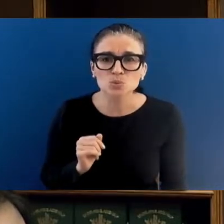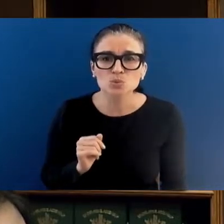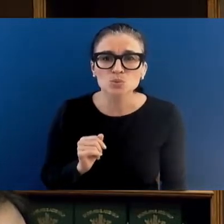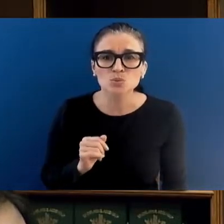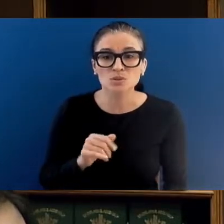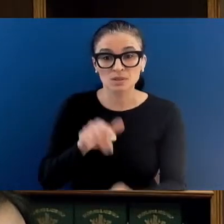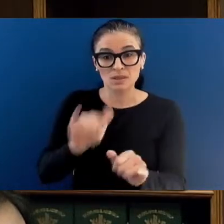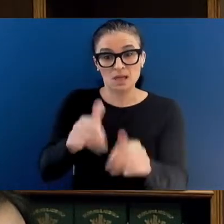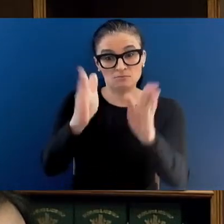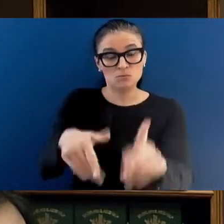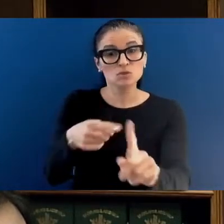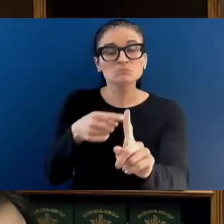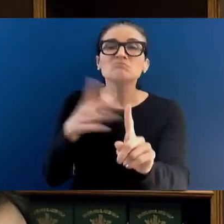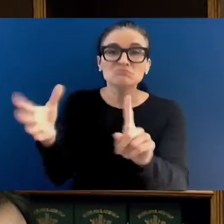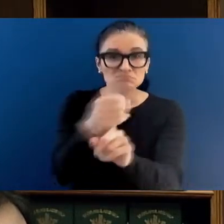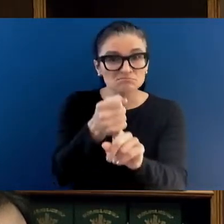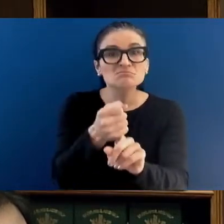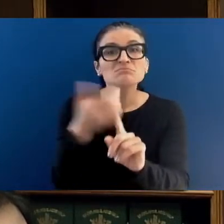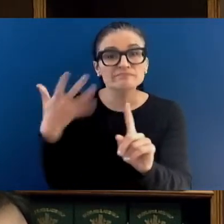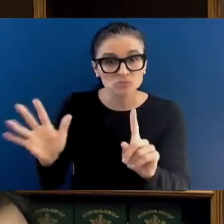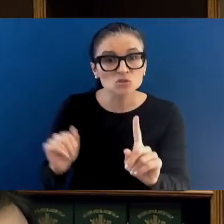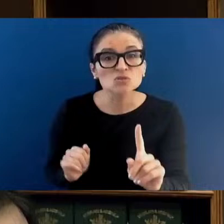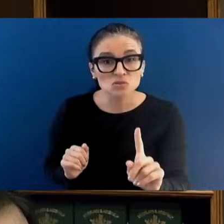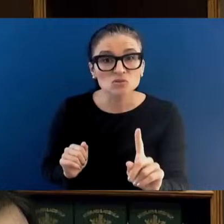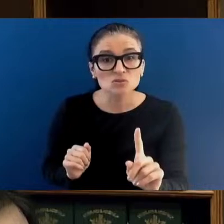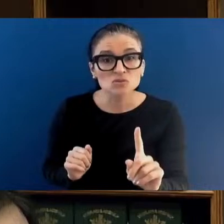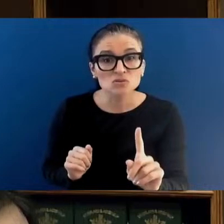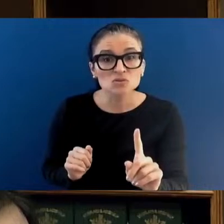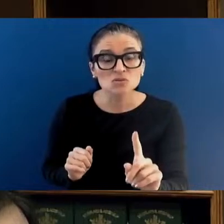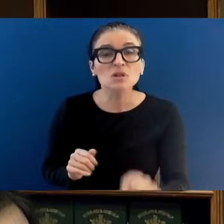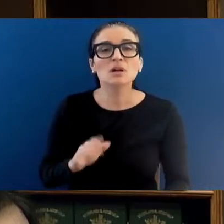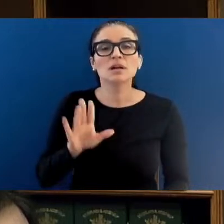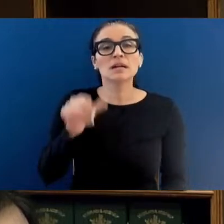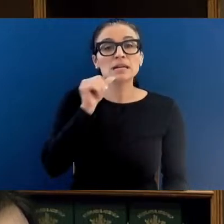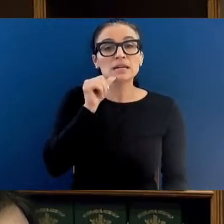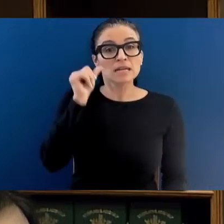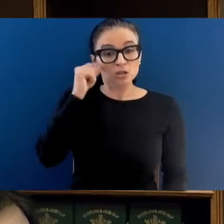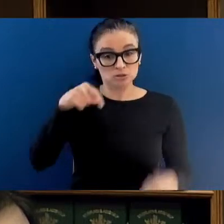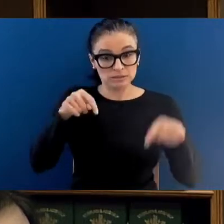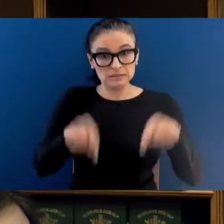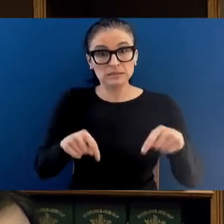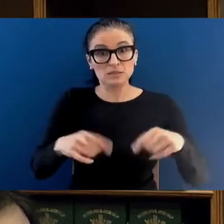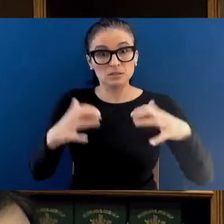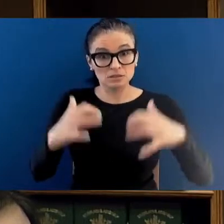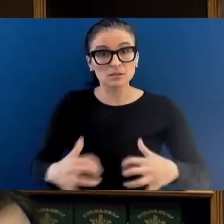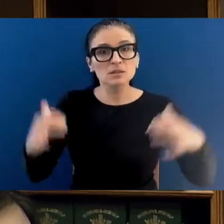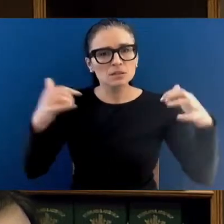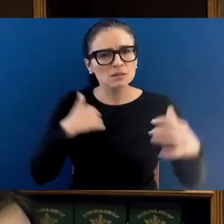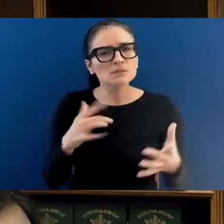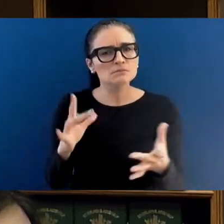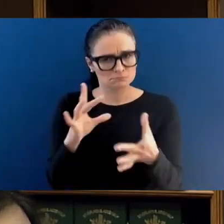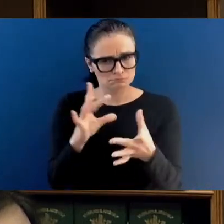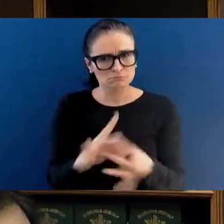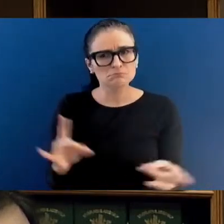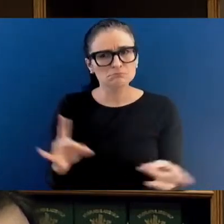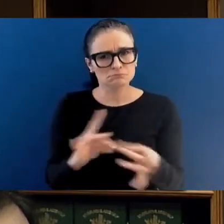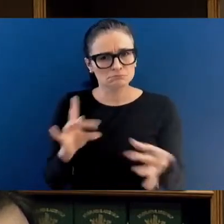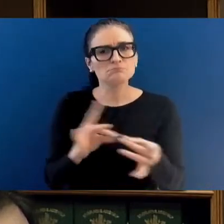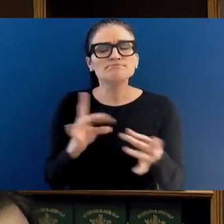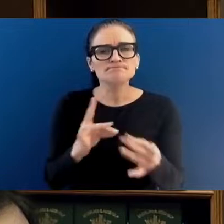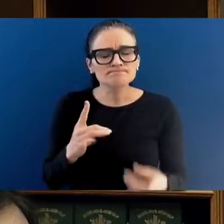talked about and remembered Holocaust and the events of October 7th. We talked